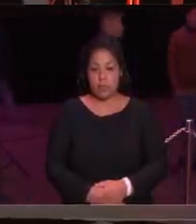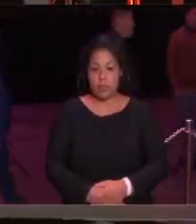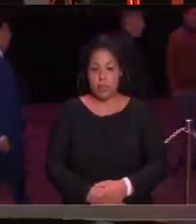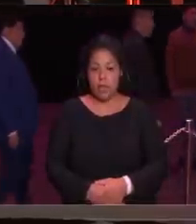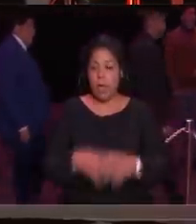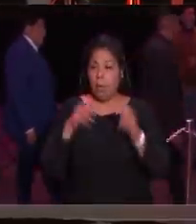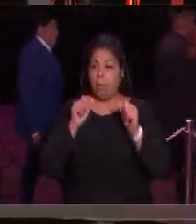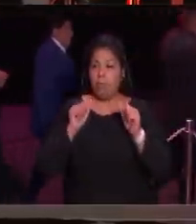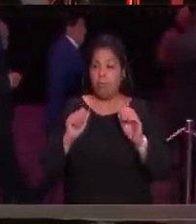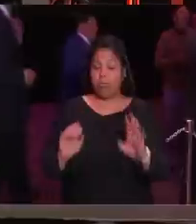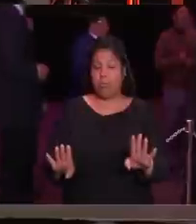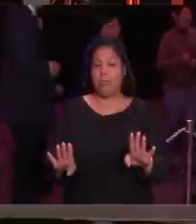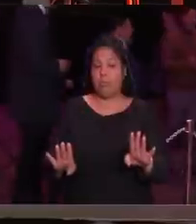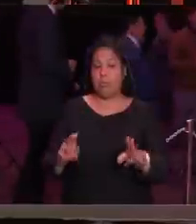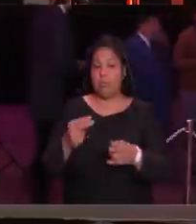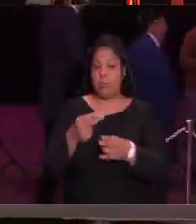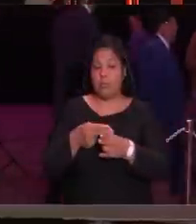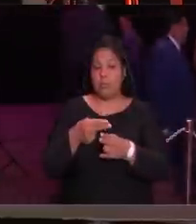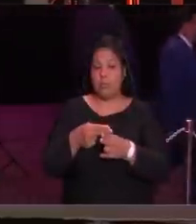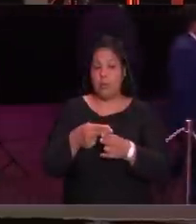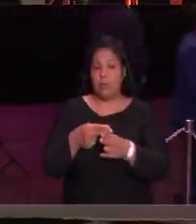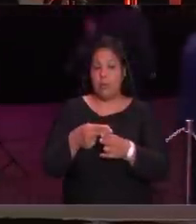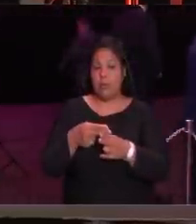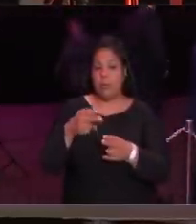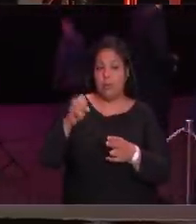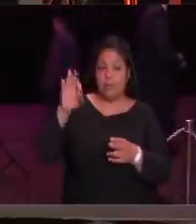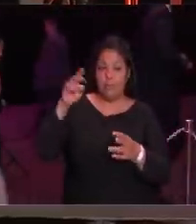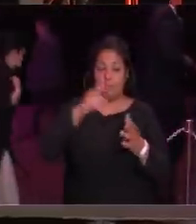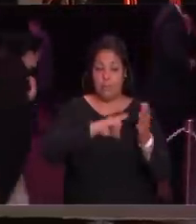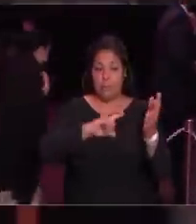Blessed be the name of the Lord.